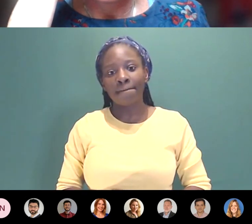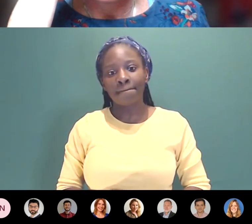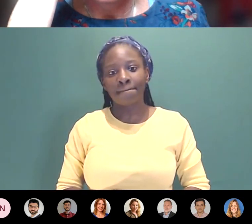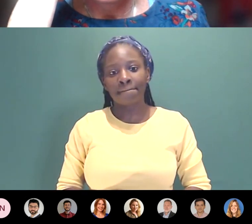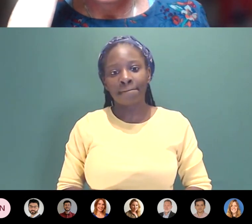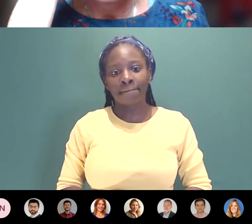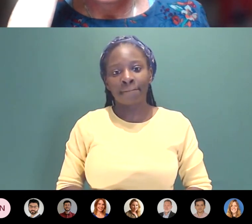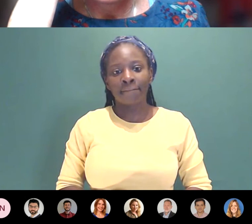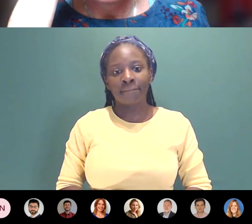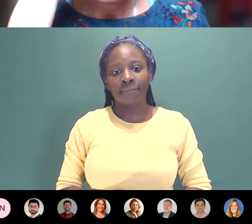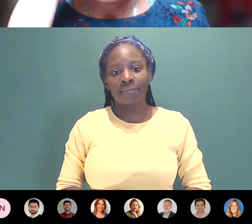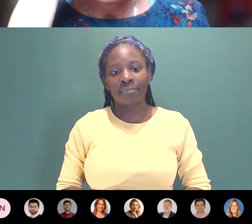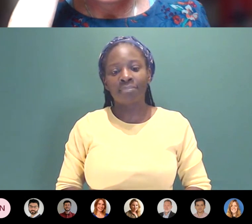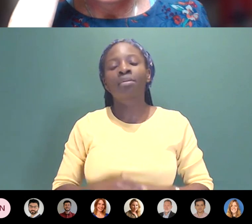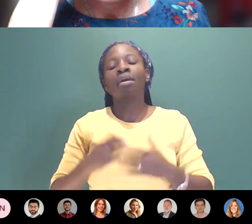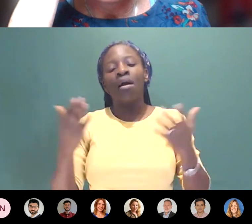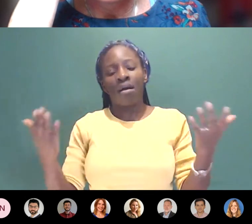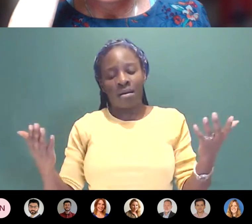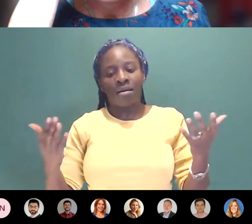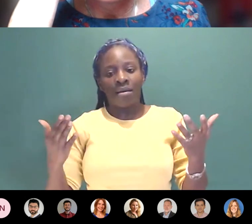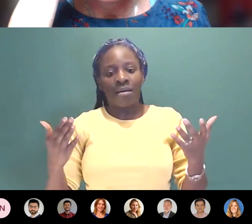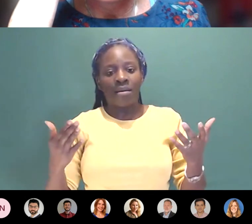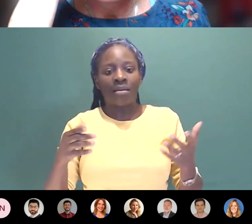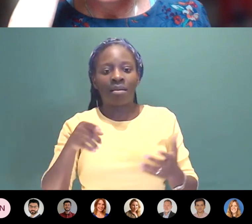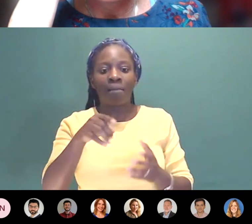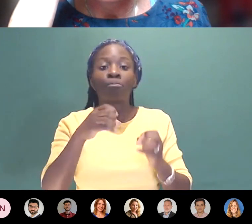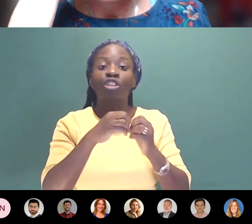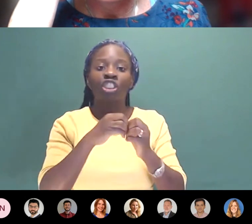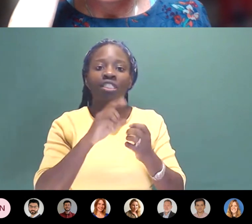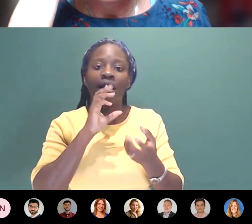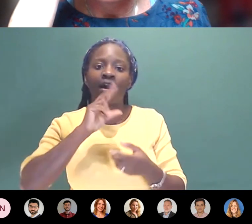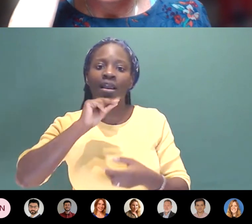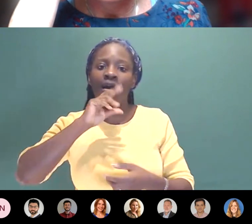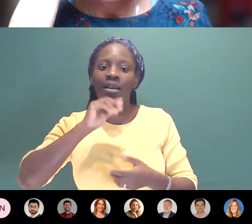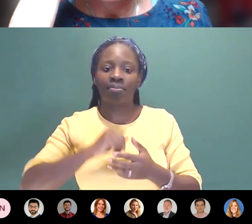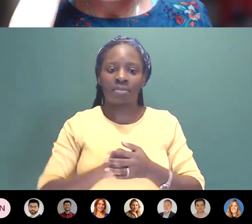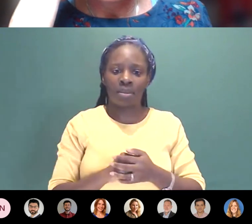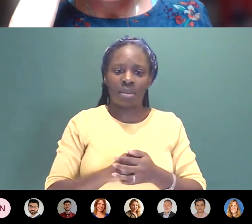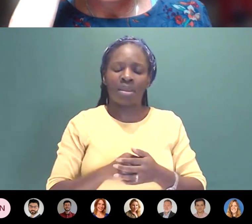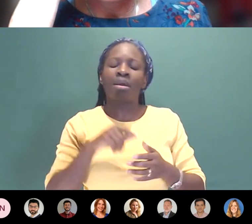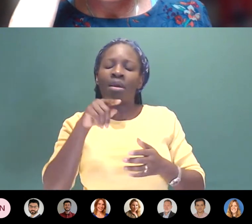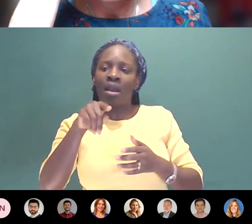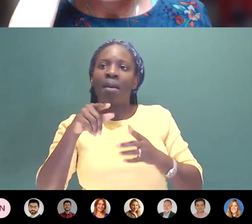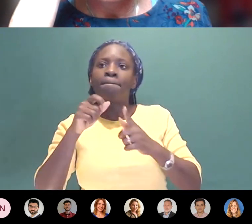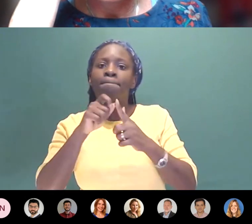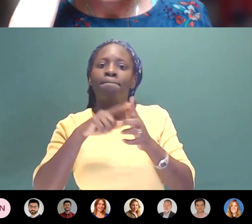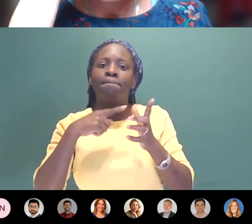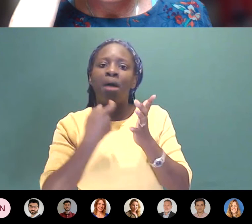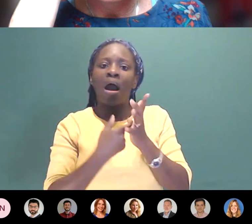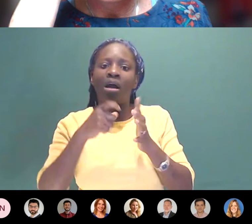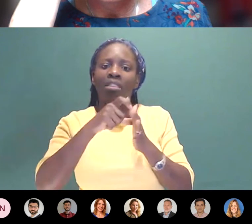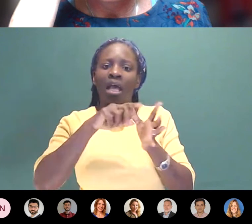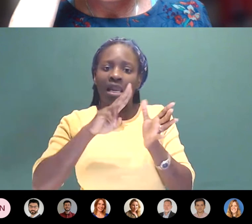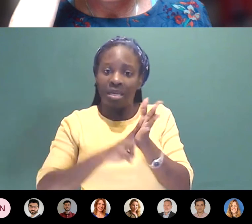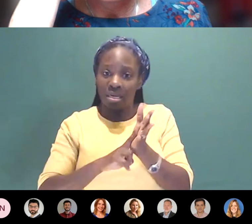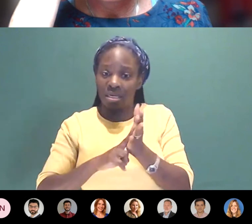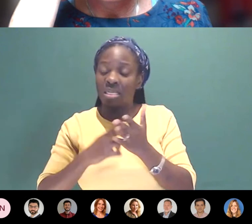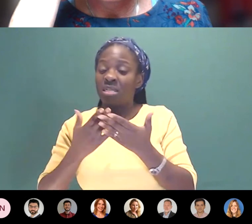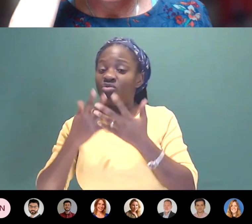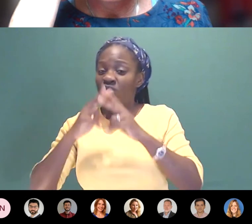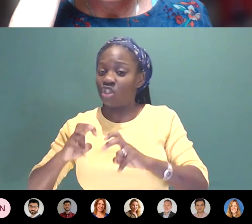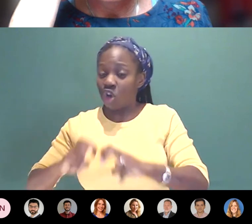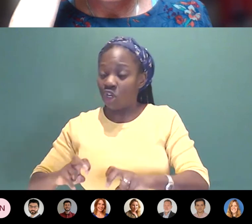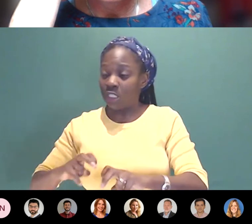So the Pardon study did find that the adolescents who had access to